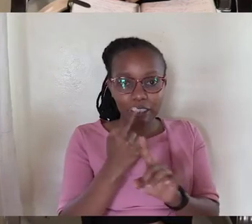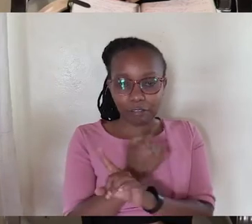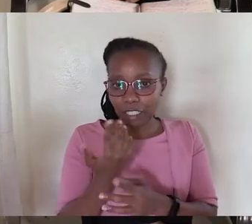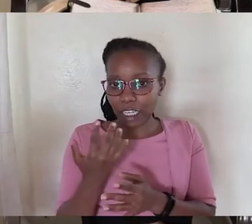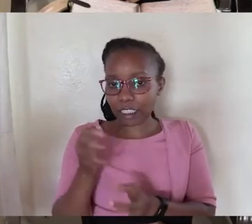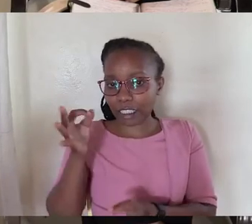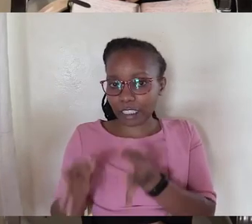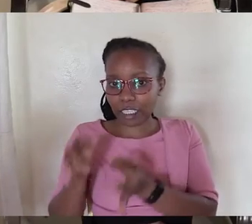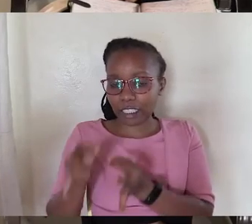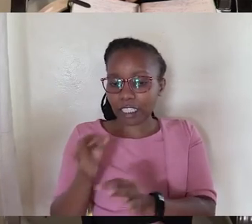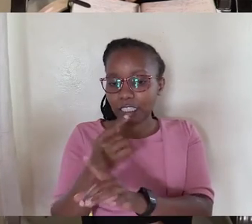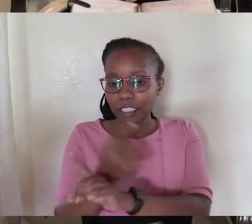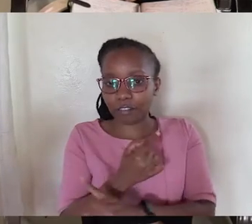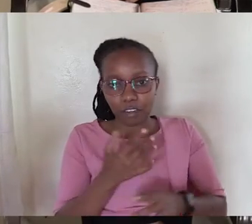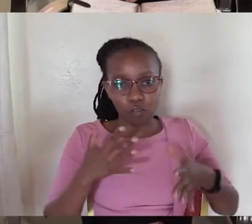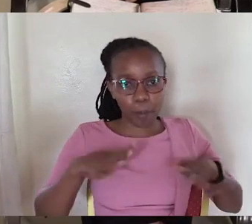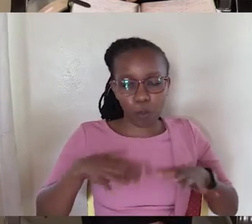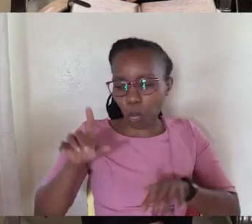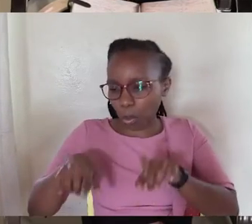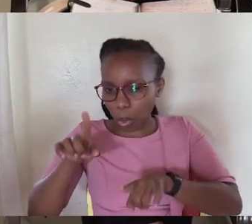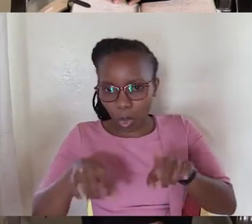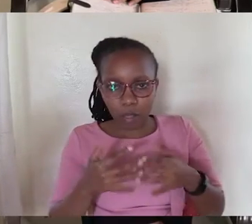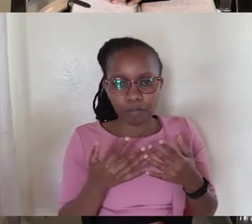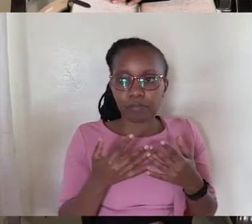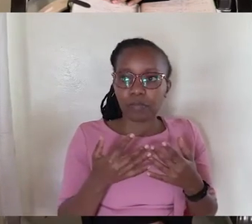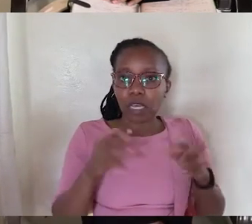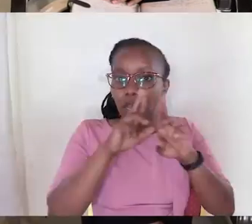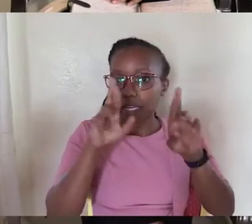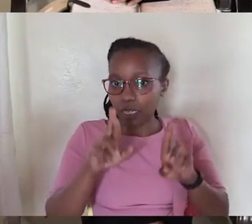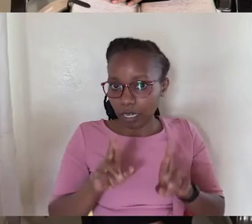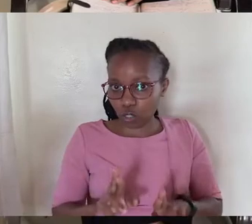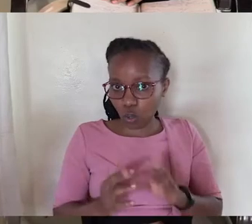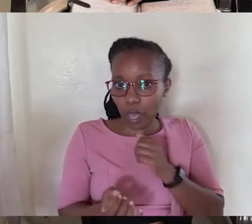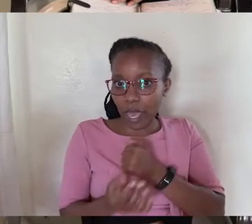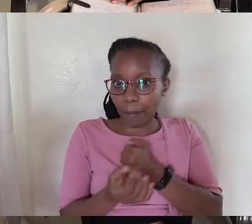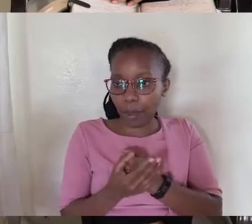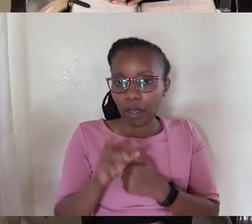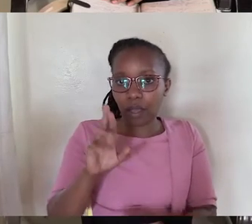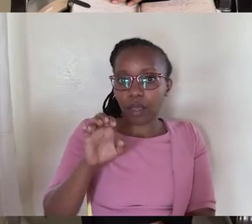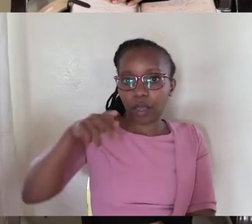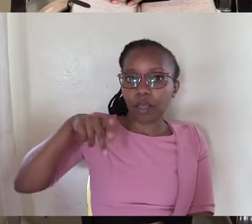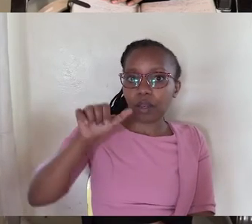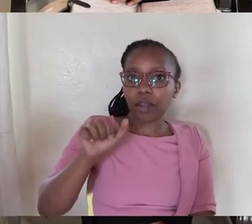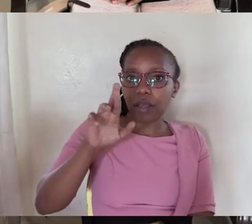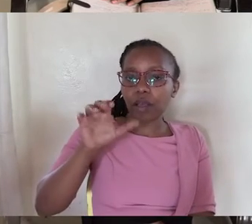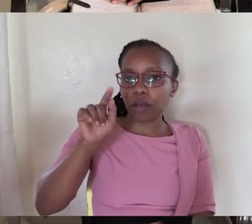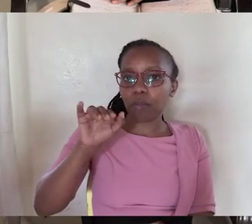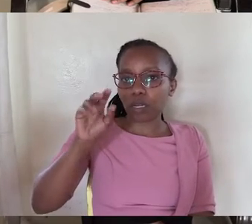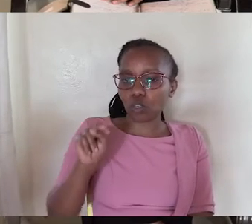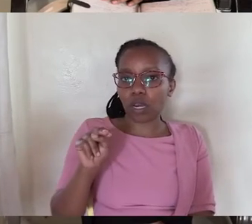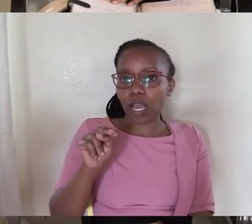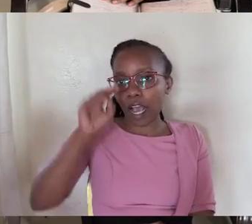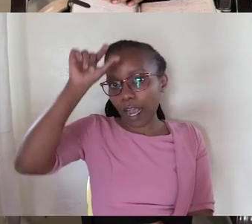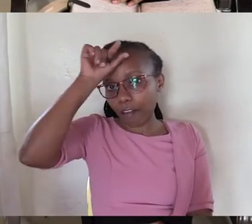also different things to different people. And there's the international definition of reparations. There's the government's take on